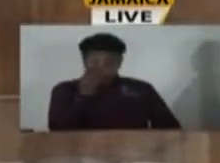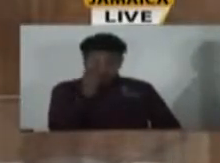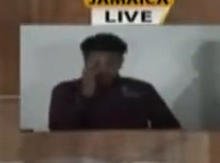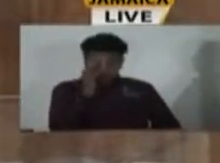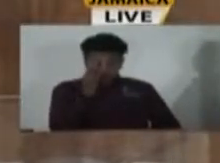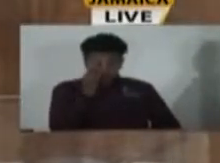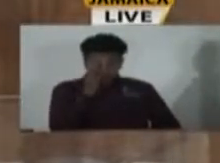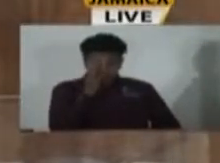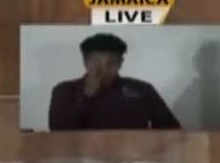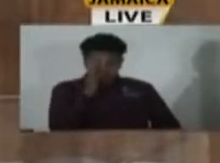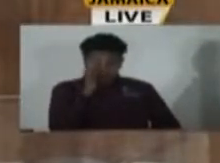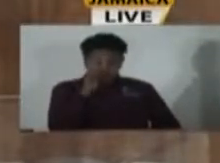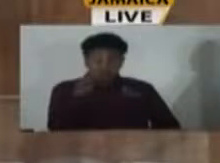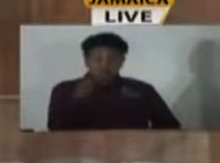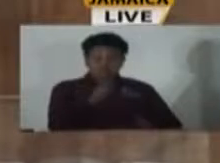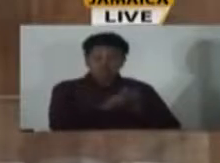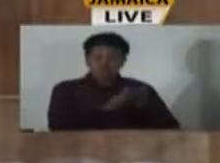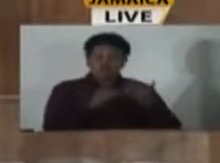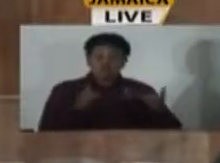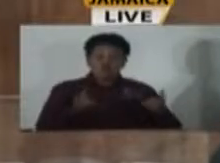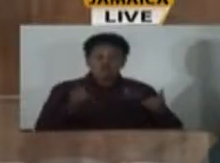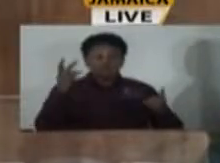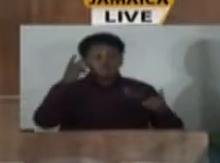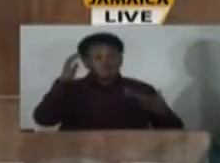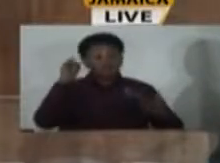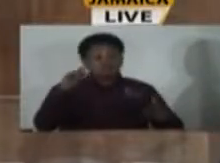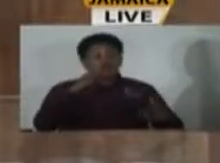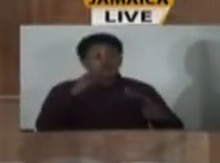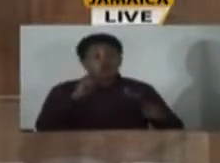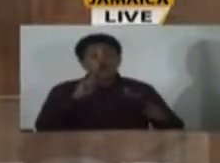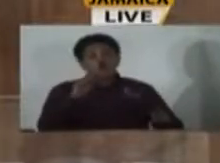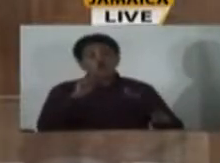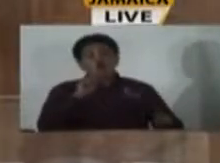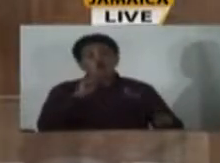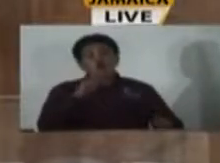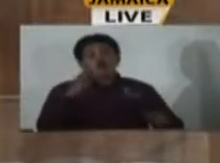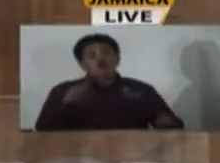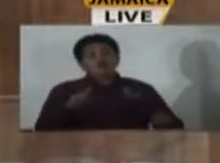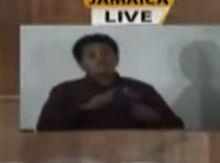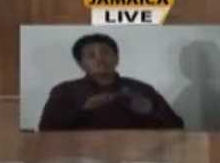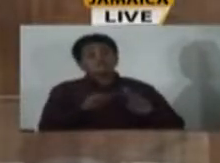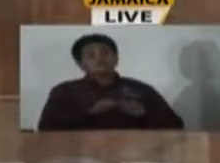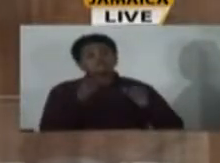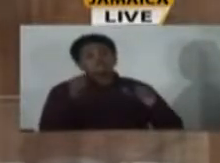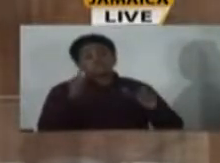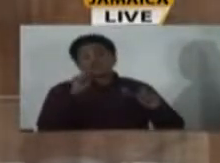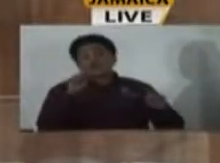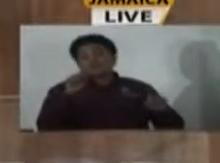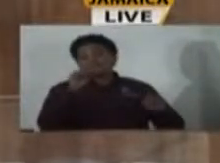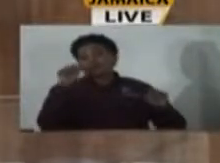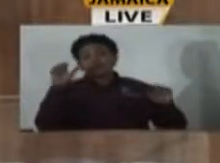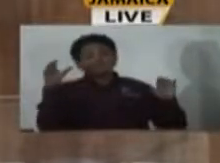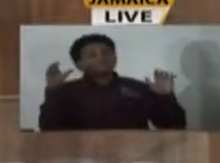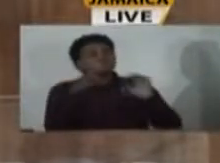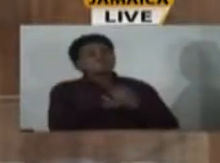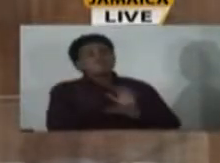Act as it stands now is that the Prime Minister can make these orders, but breaching the orders is not a criminal